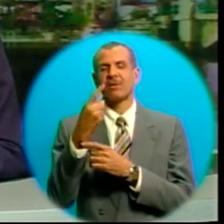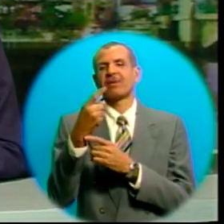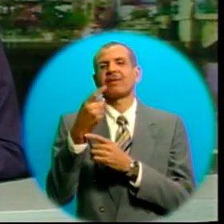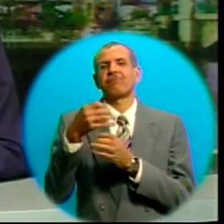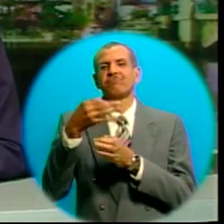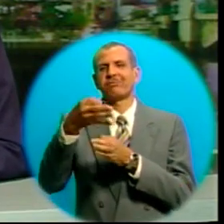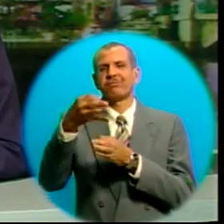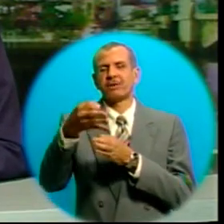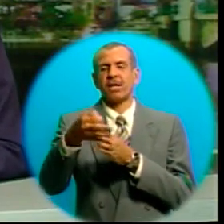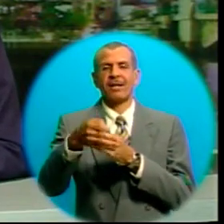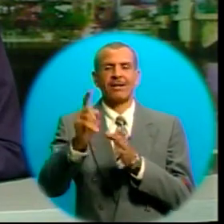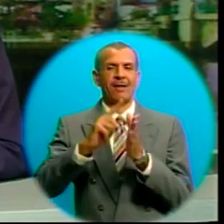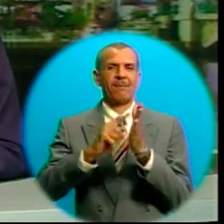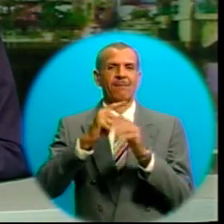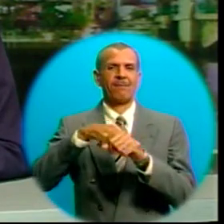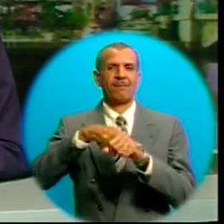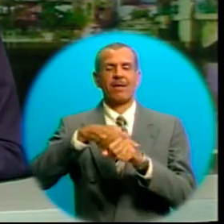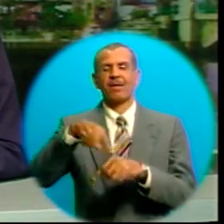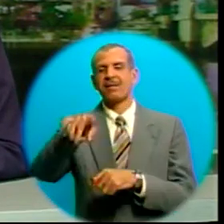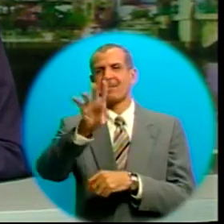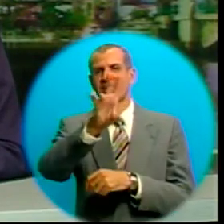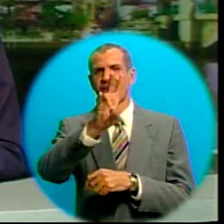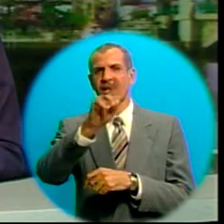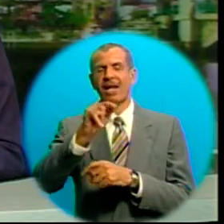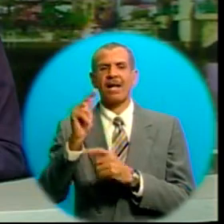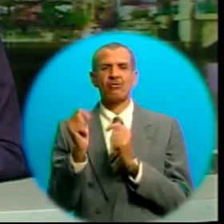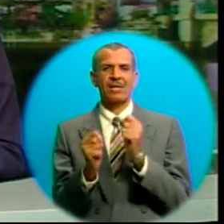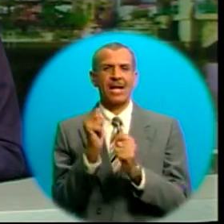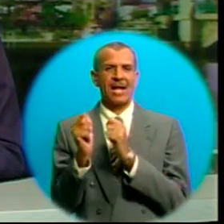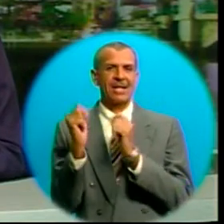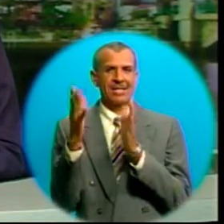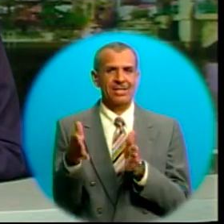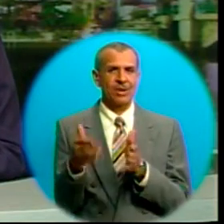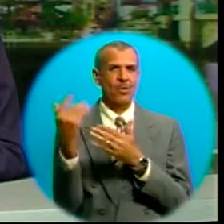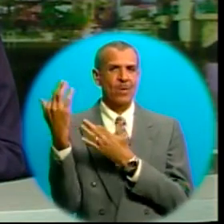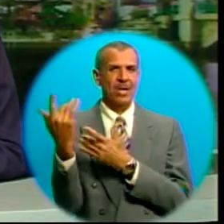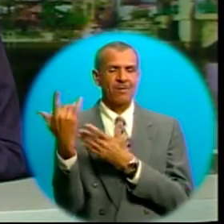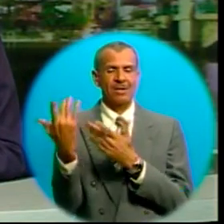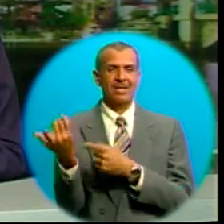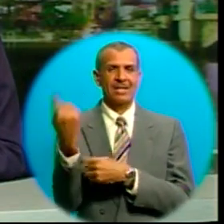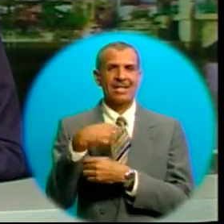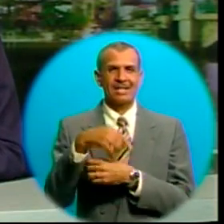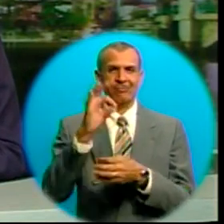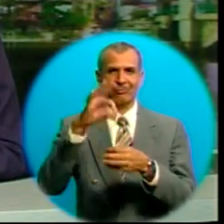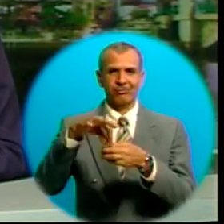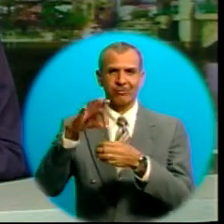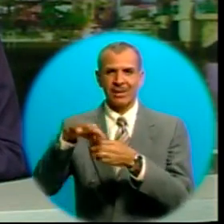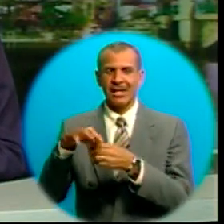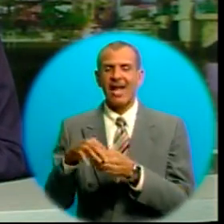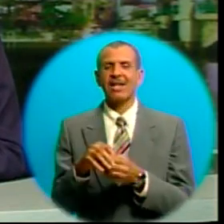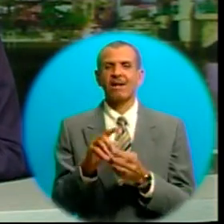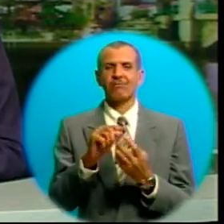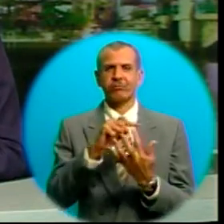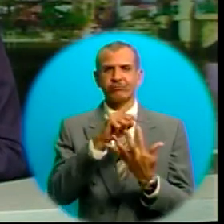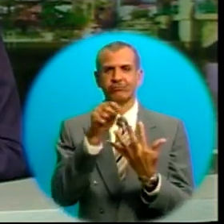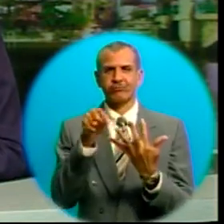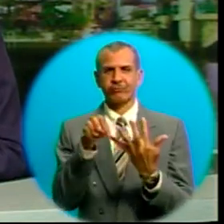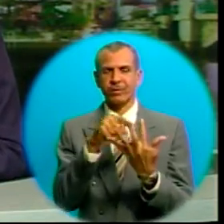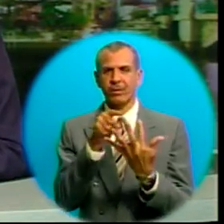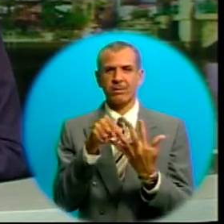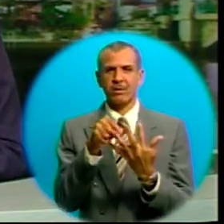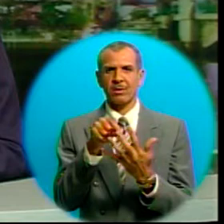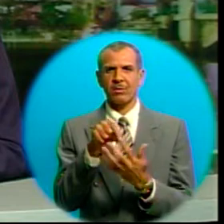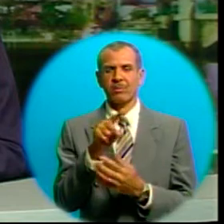7 o'clock, and Trinidadians are now awaiting the outcome of today's general elections as counting begins. Well, heavy